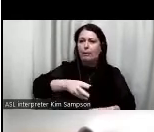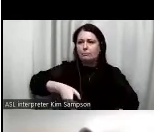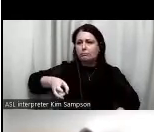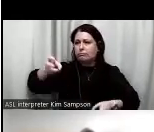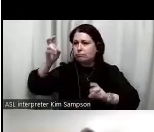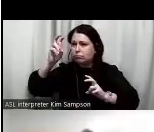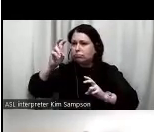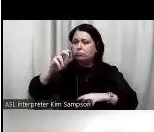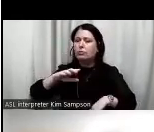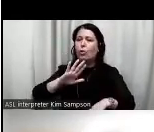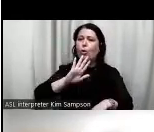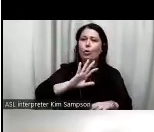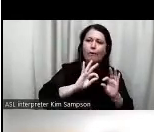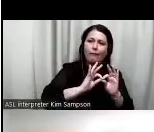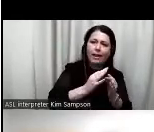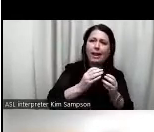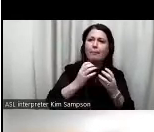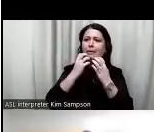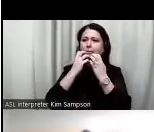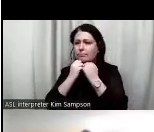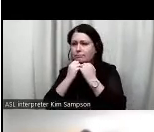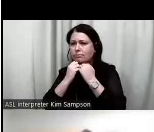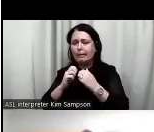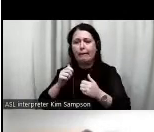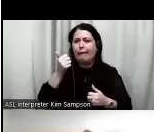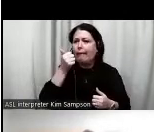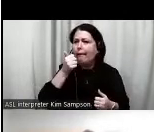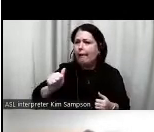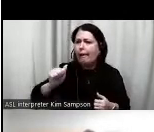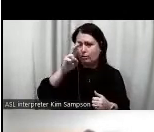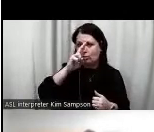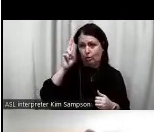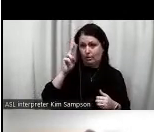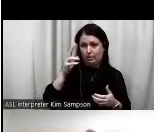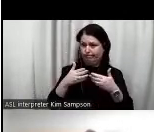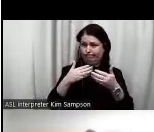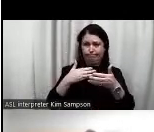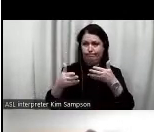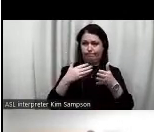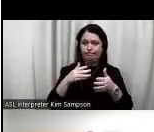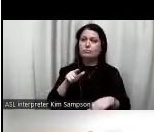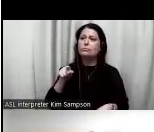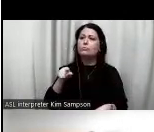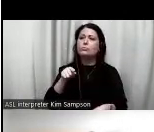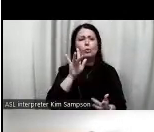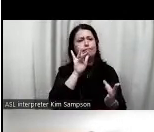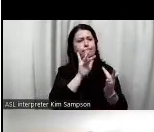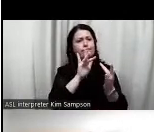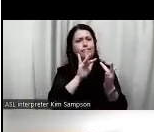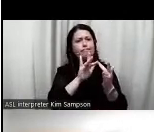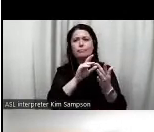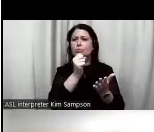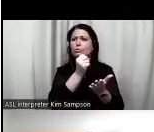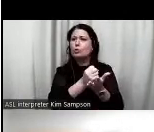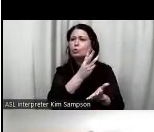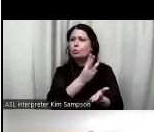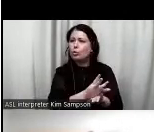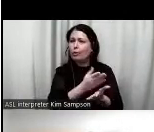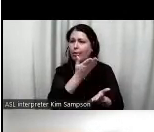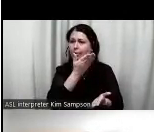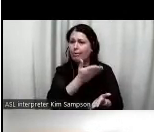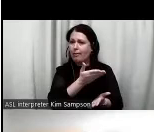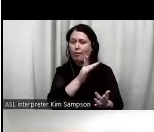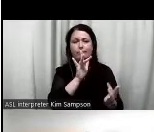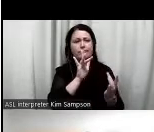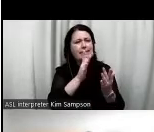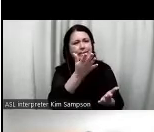that's hospitalized, and it can be any hospital, is to check in with the social worker to see if